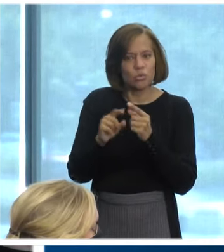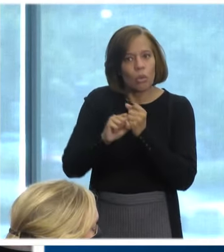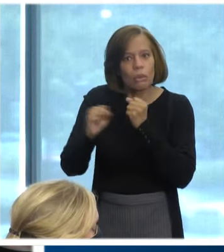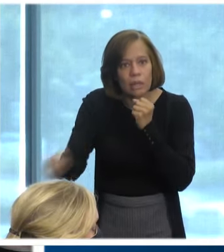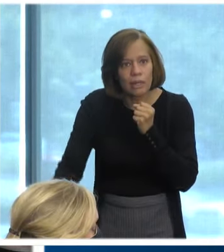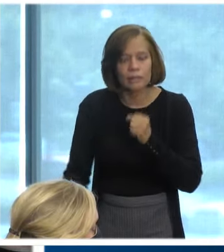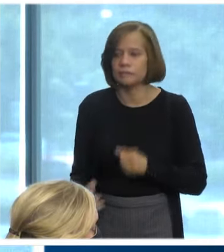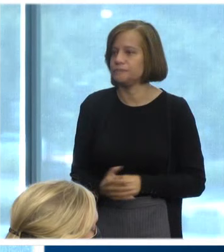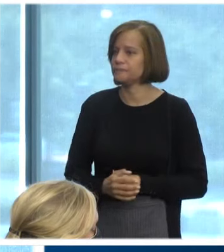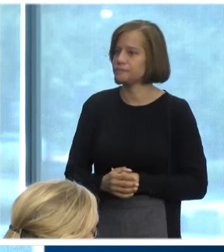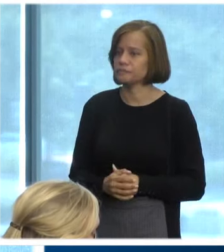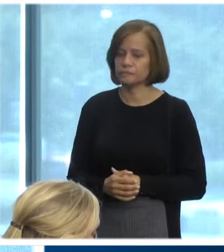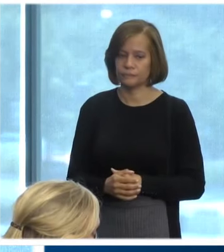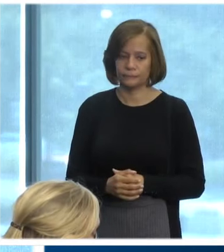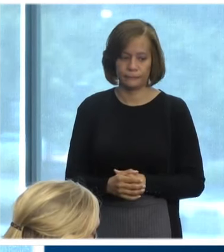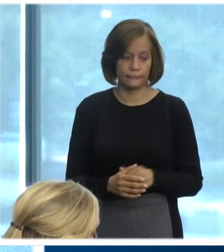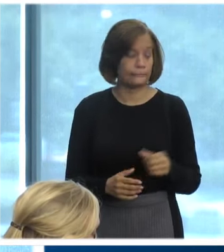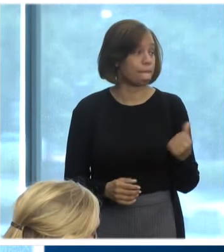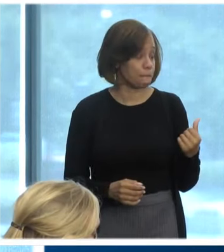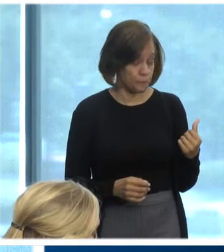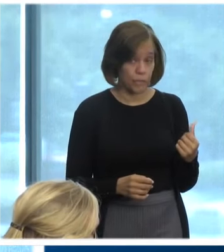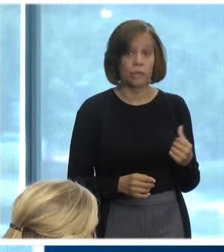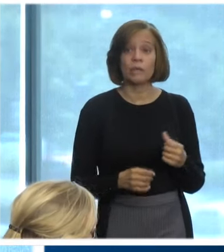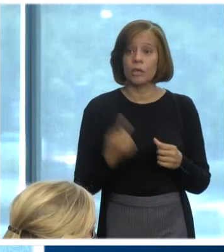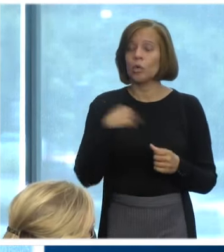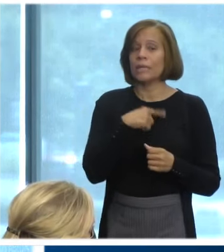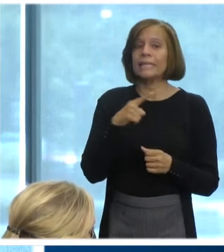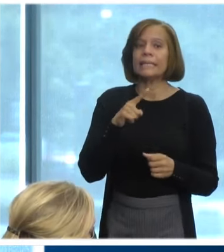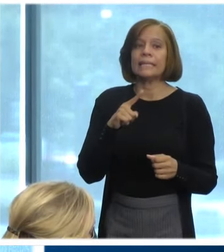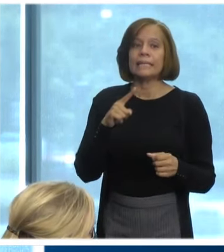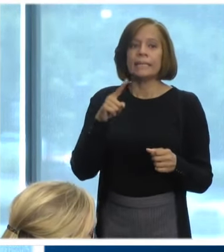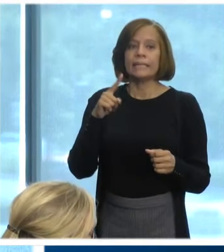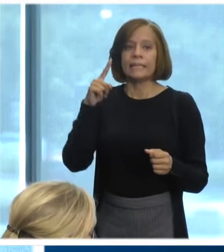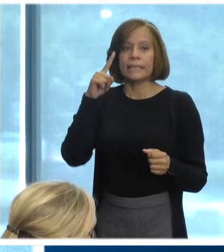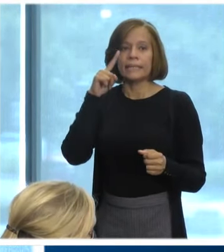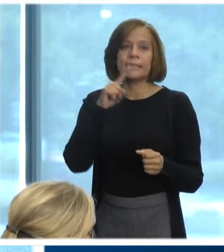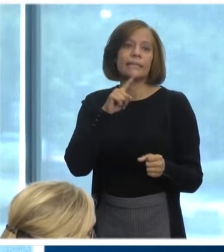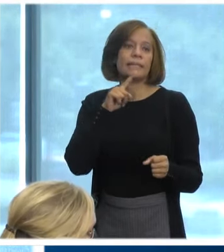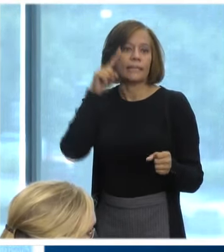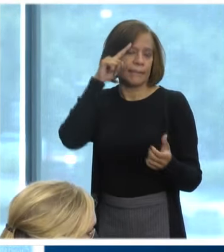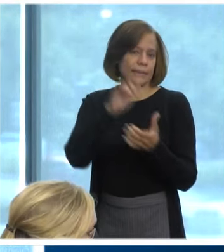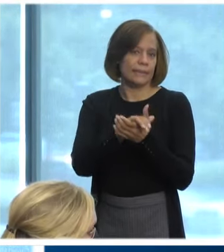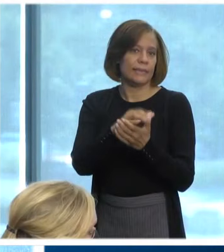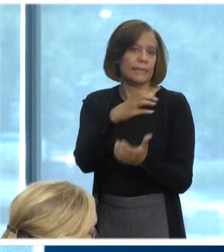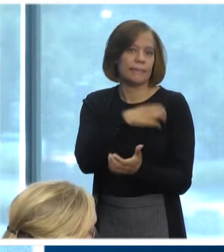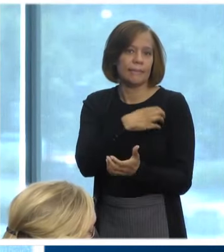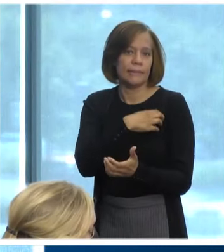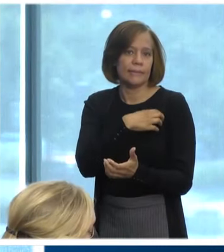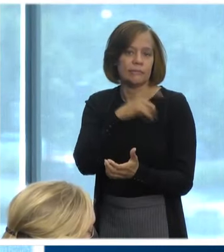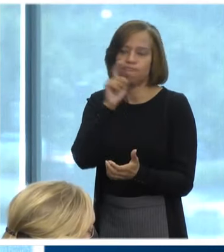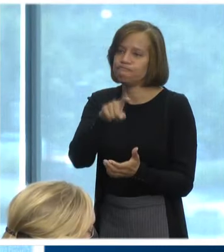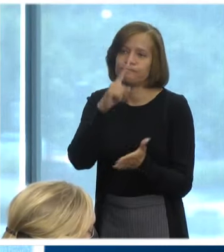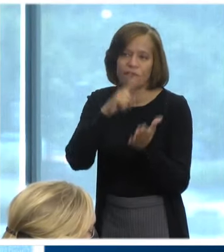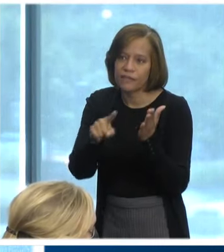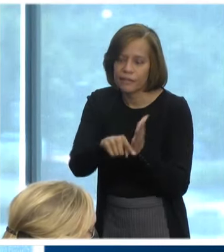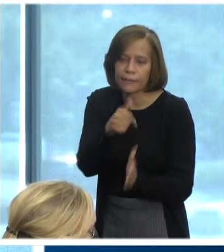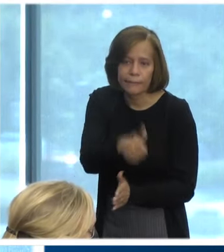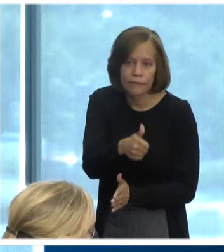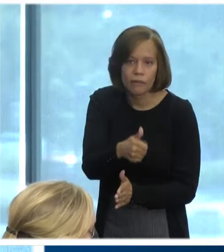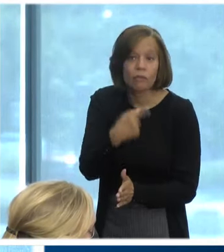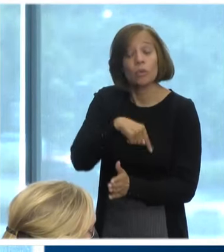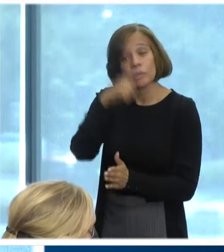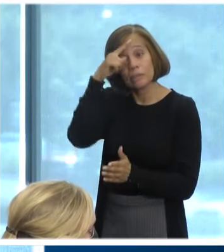We believe that the police cannot investigate themselves. We believe that independent